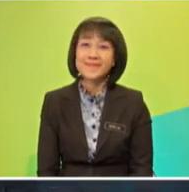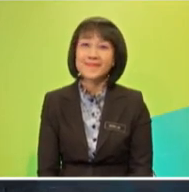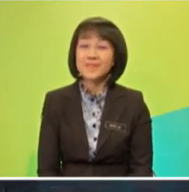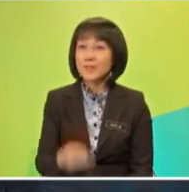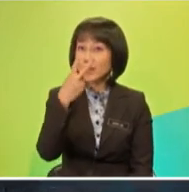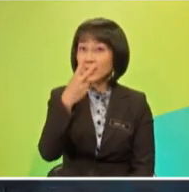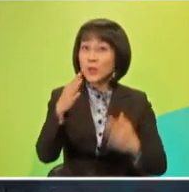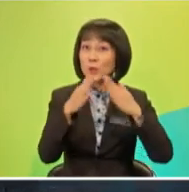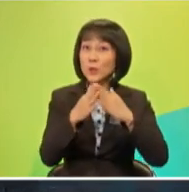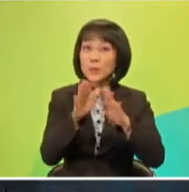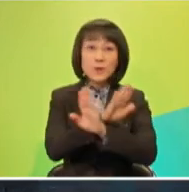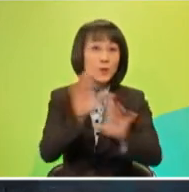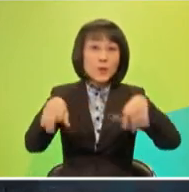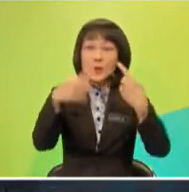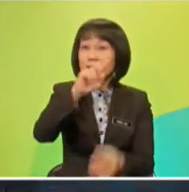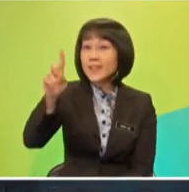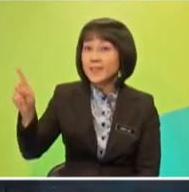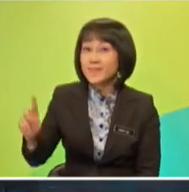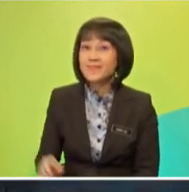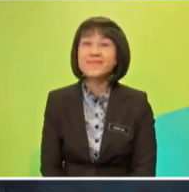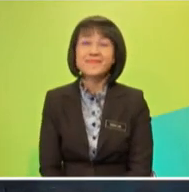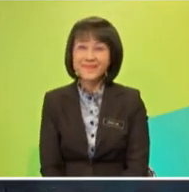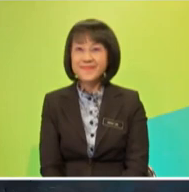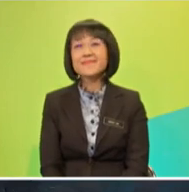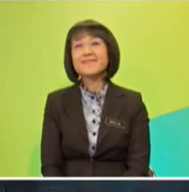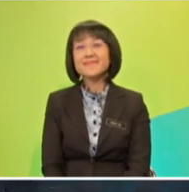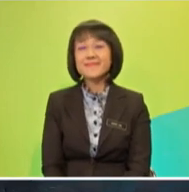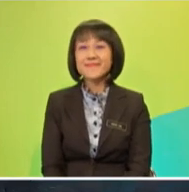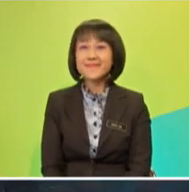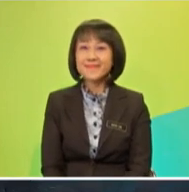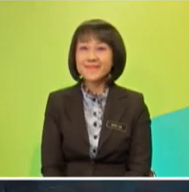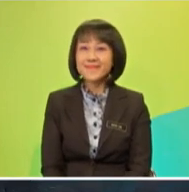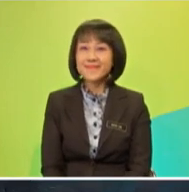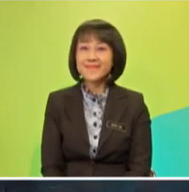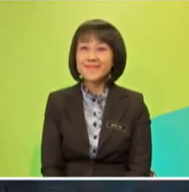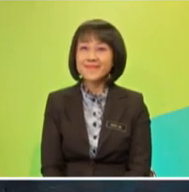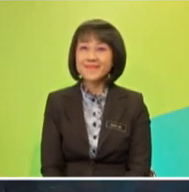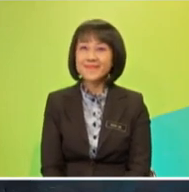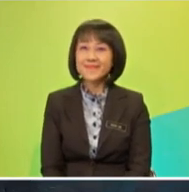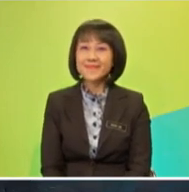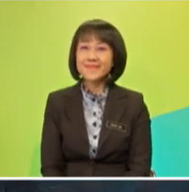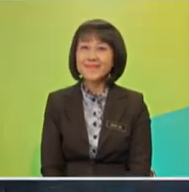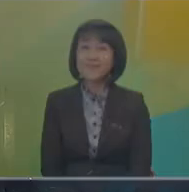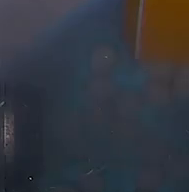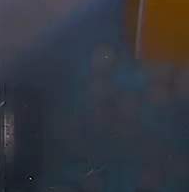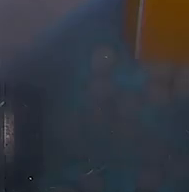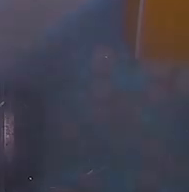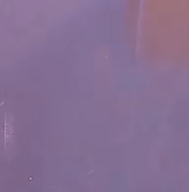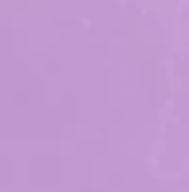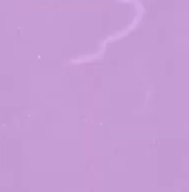at home, don't go anywhere. We'll be right back here at It's a Birthday Party on Tahap 1, DidikTV, KPM. Where's